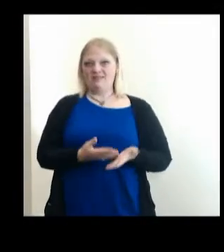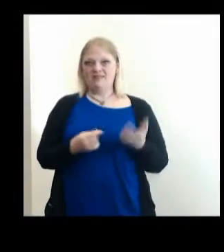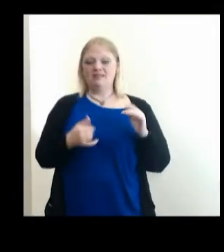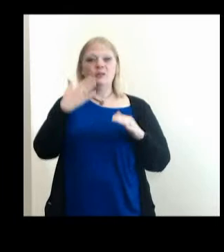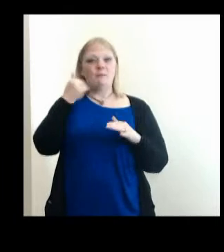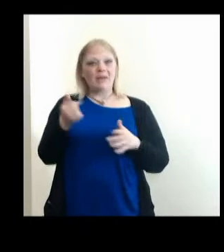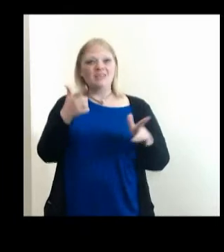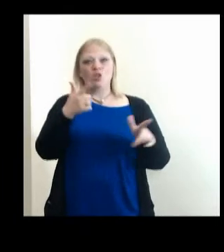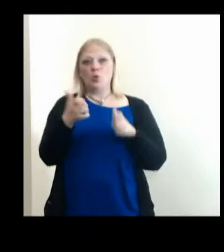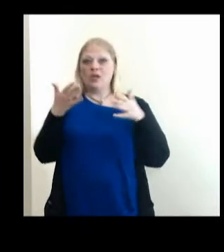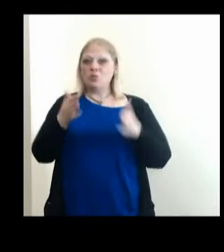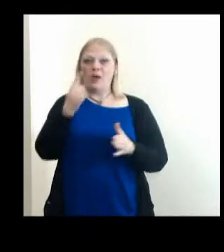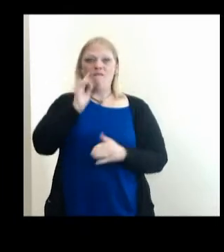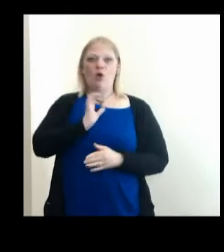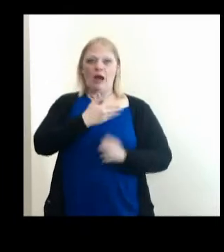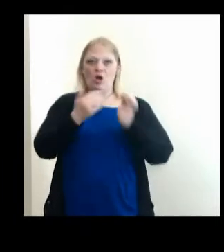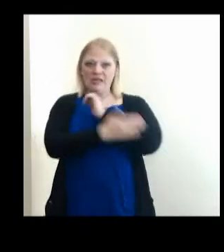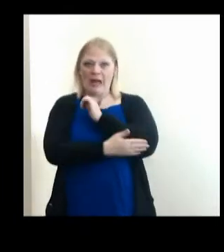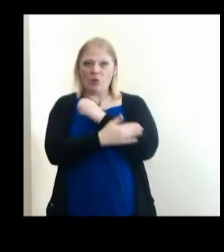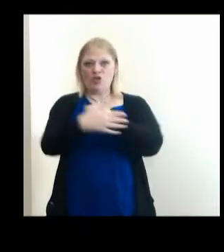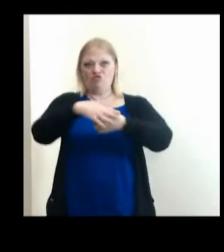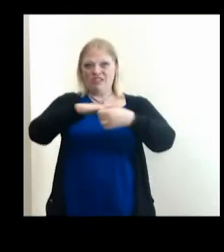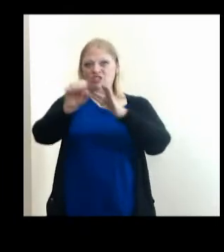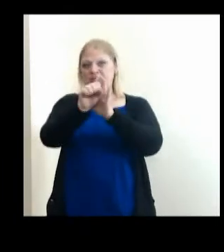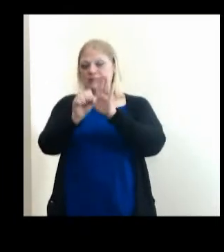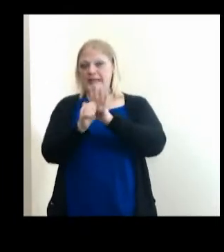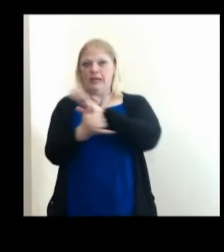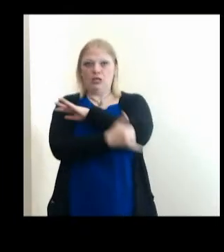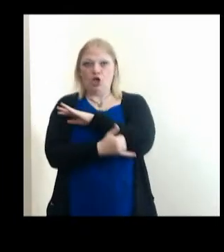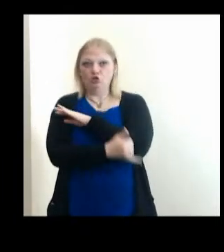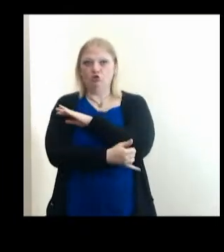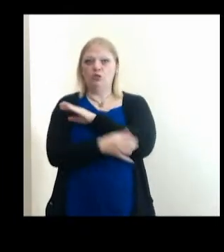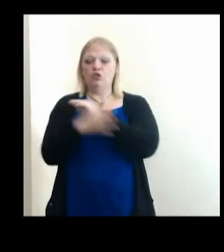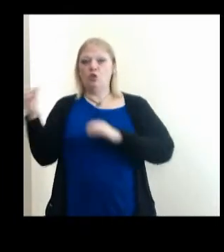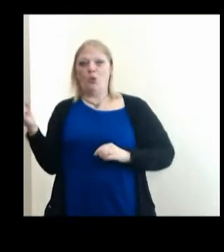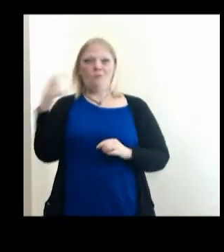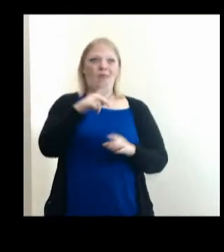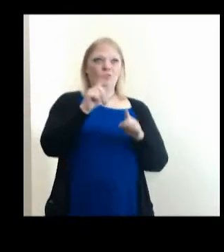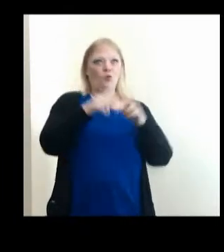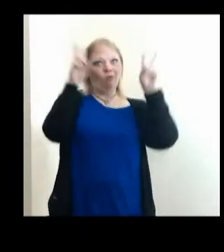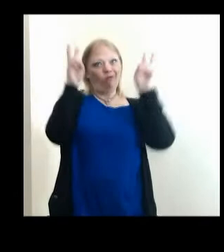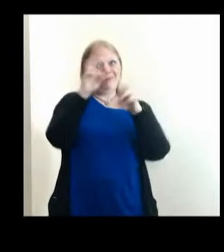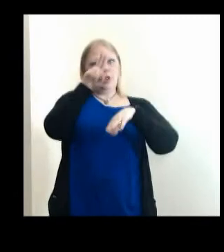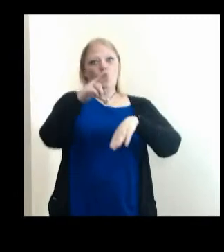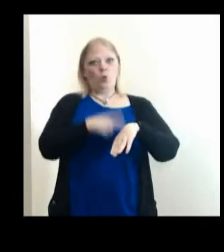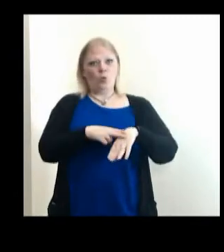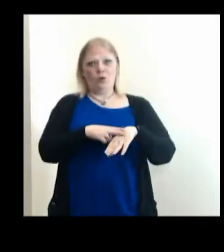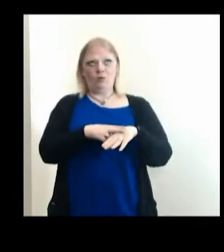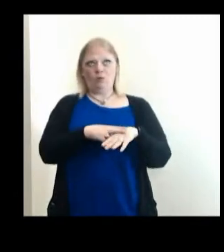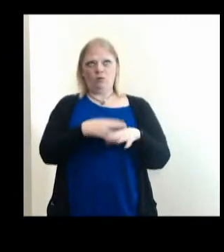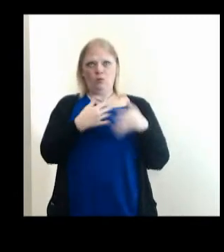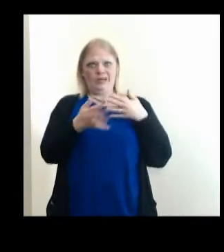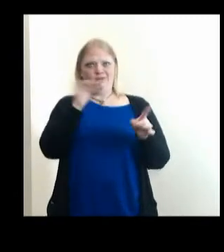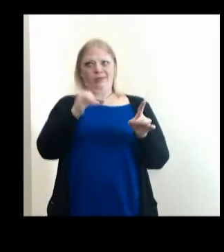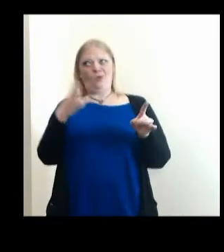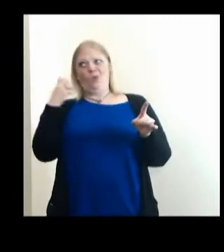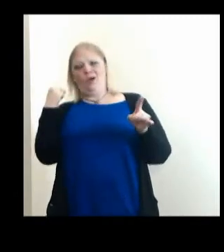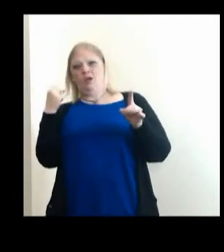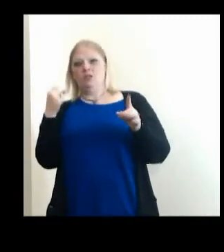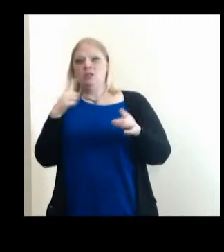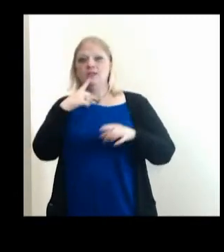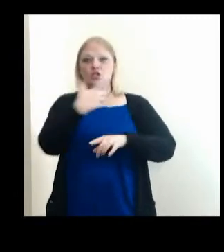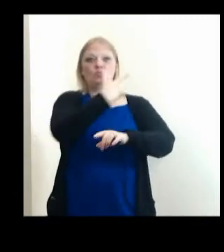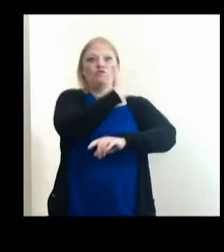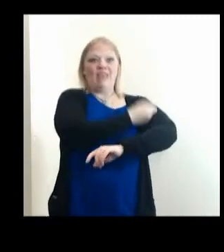quickest way for our county, region, state, and country to return to normal, whatever that was, is to